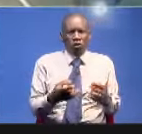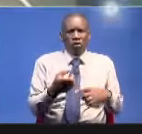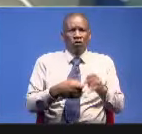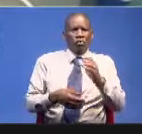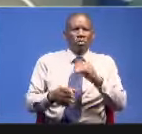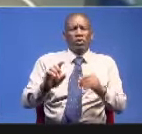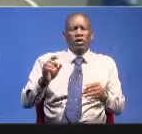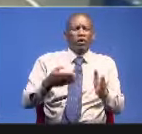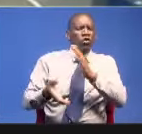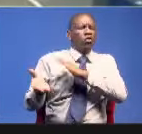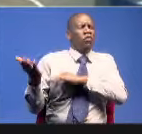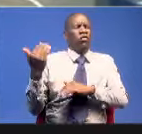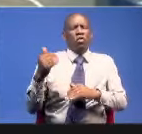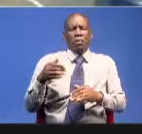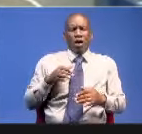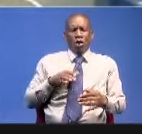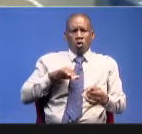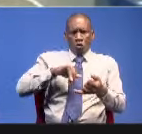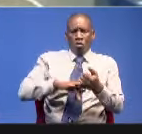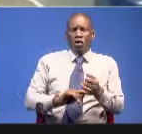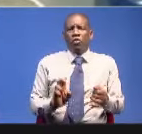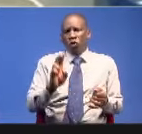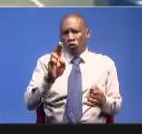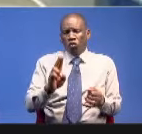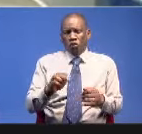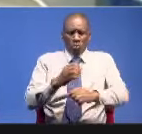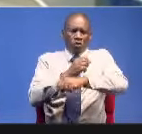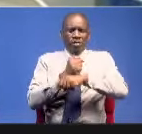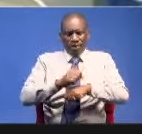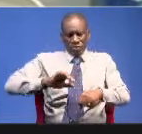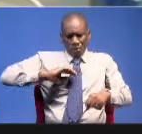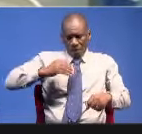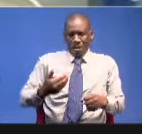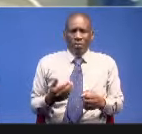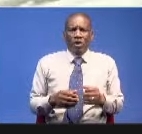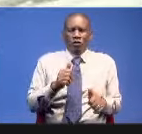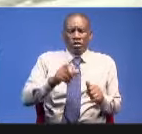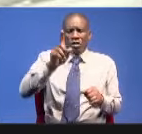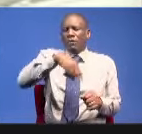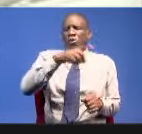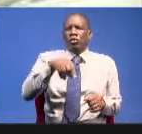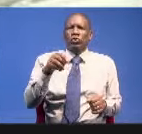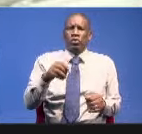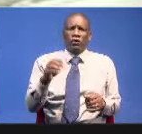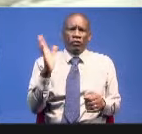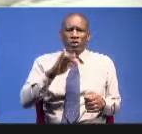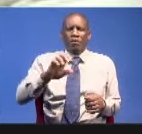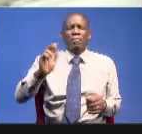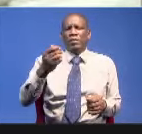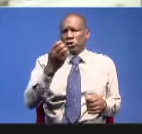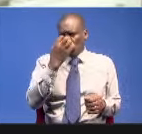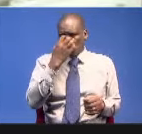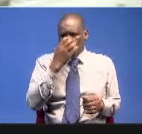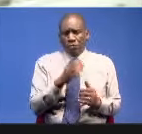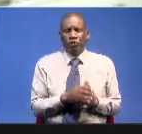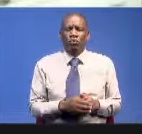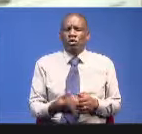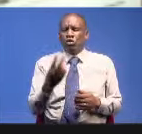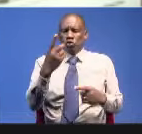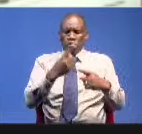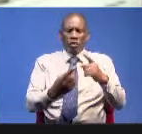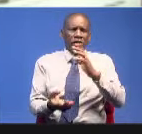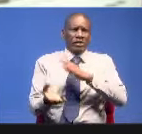Lady Margaret Kenyatta's Linda Mama package that had been scrapped off by President William Ruto 2 years